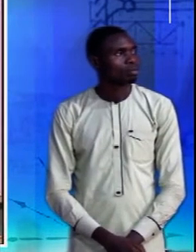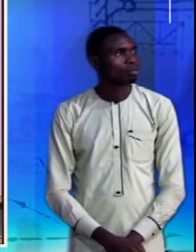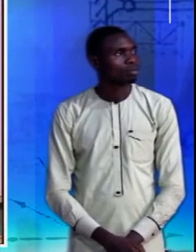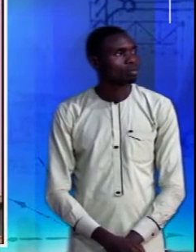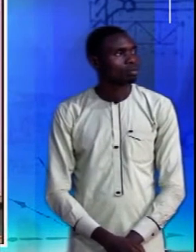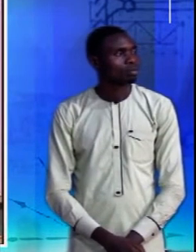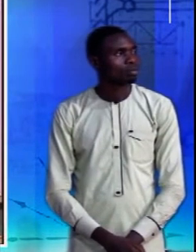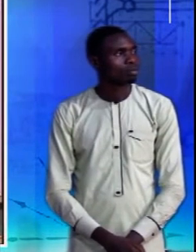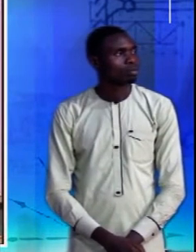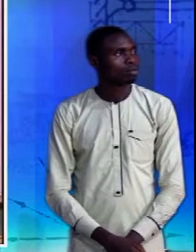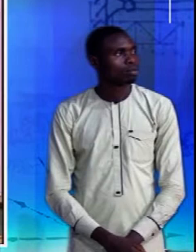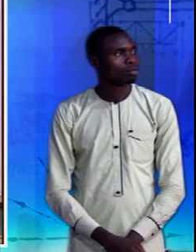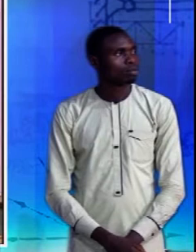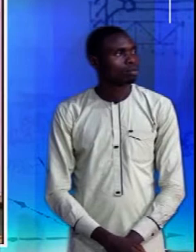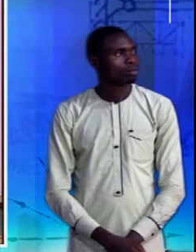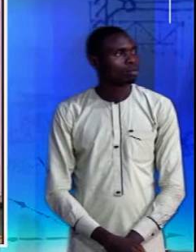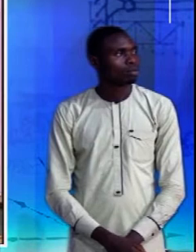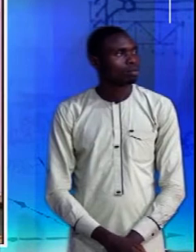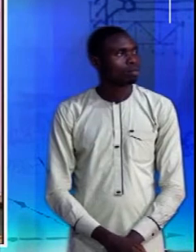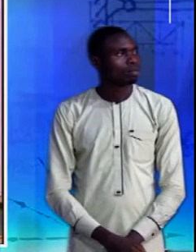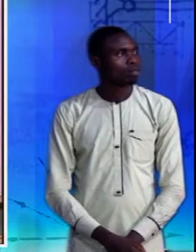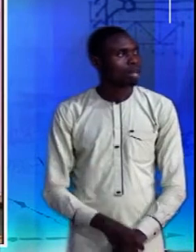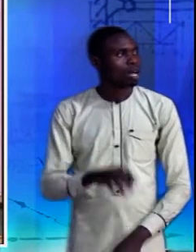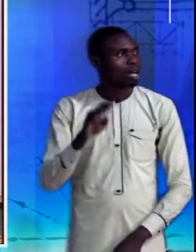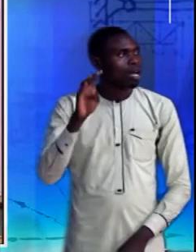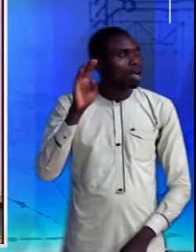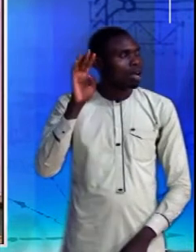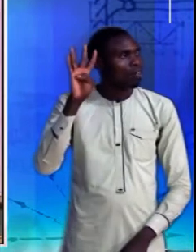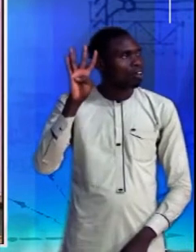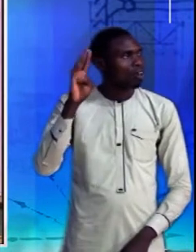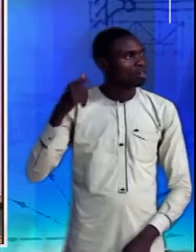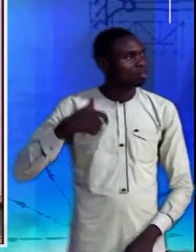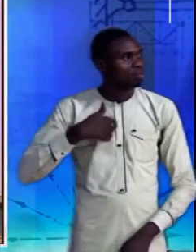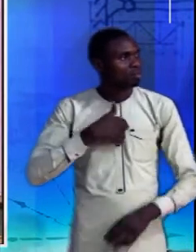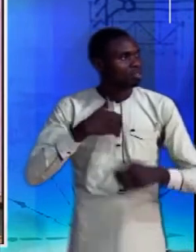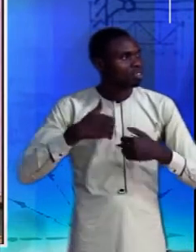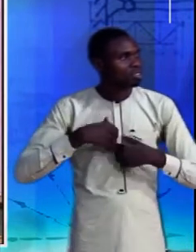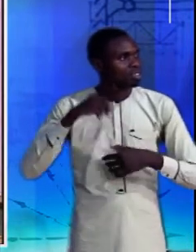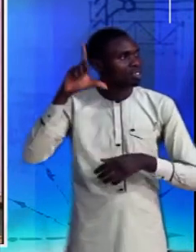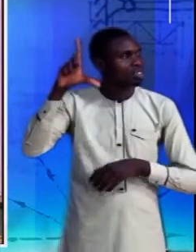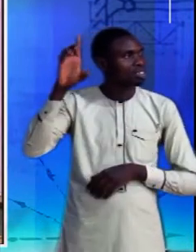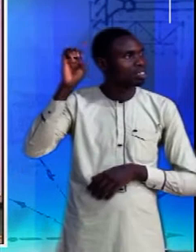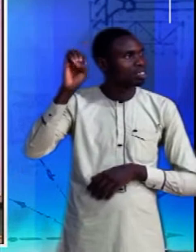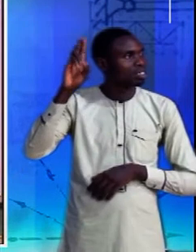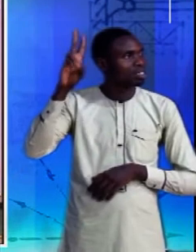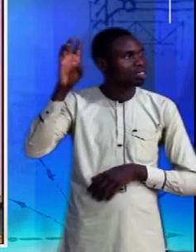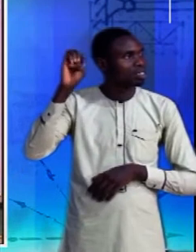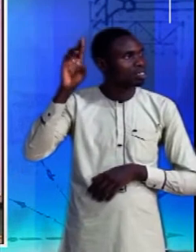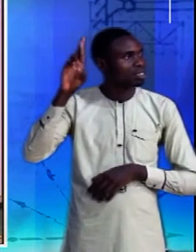After year, we have decade and we have century. Let us write it down.